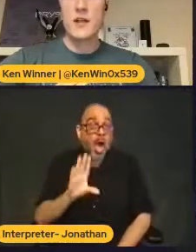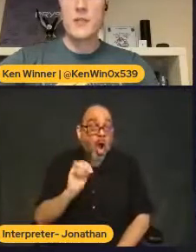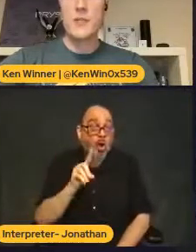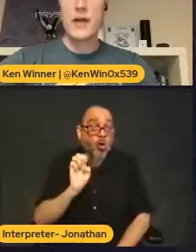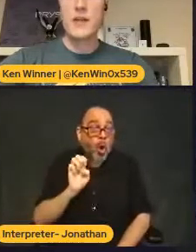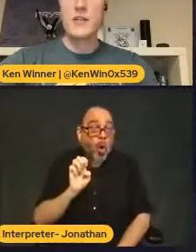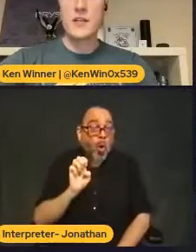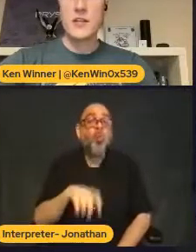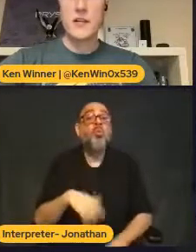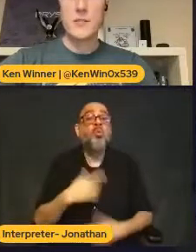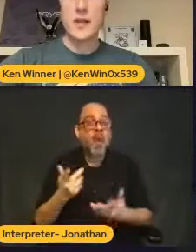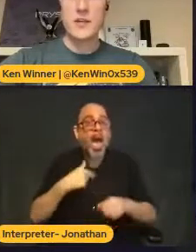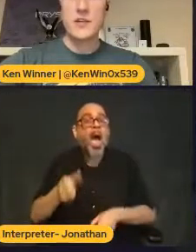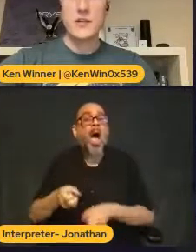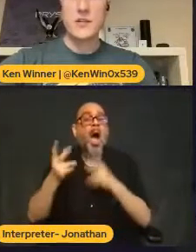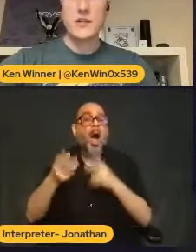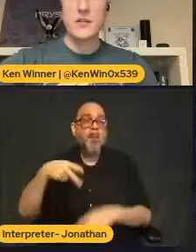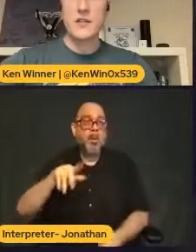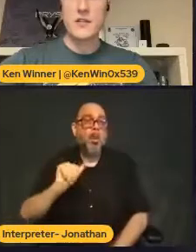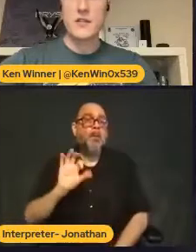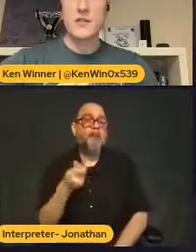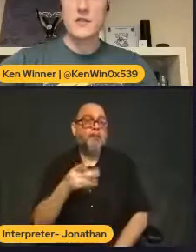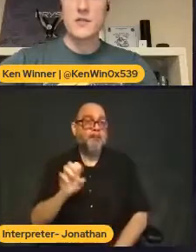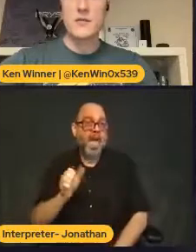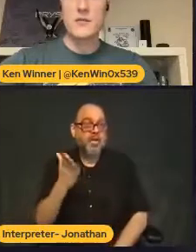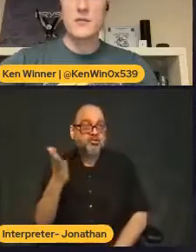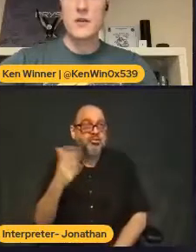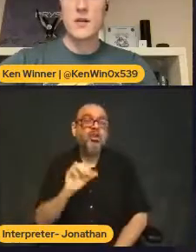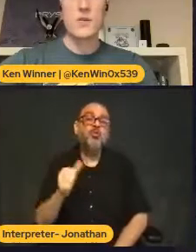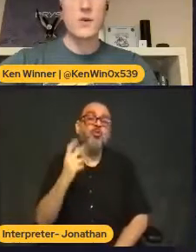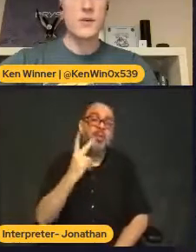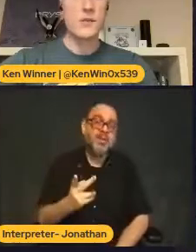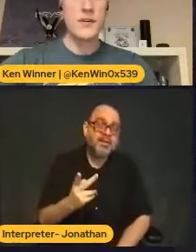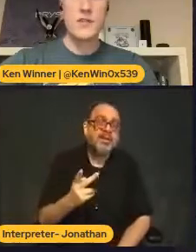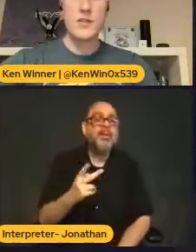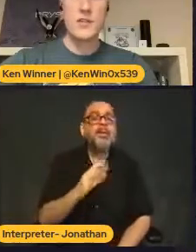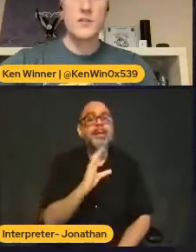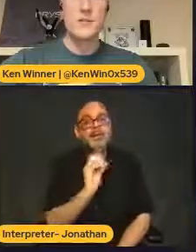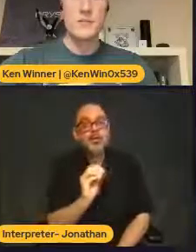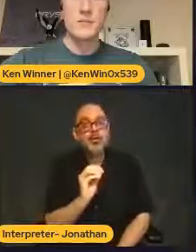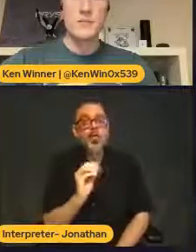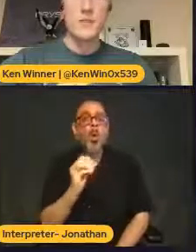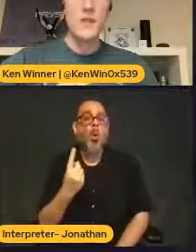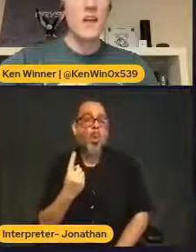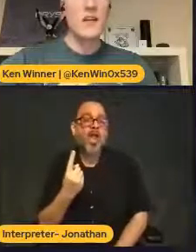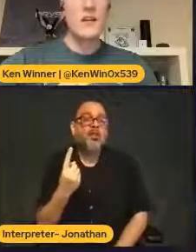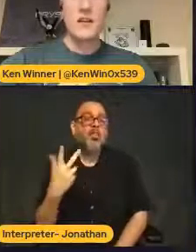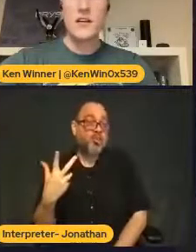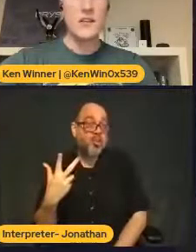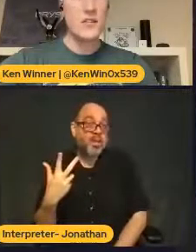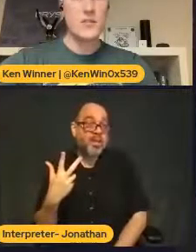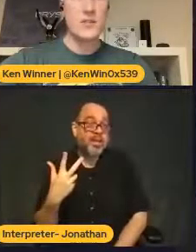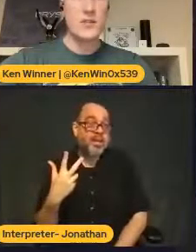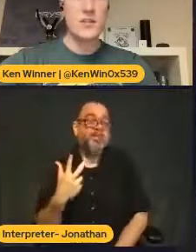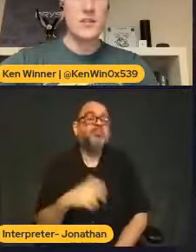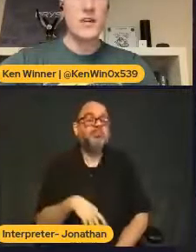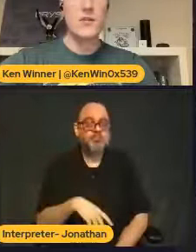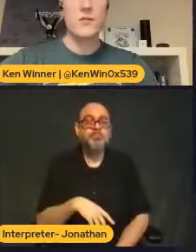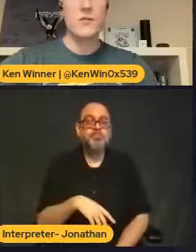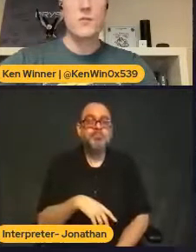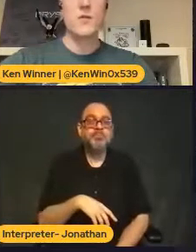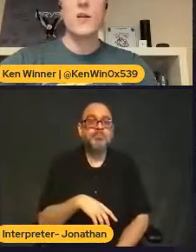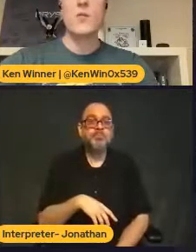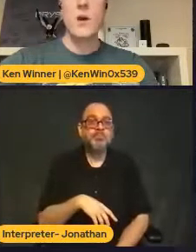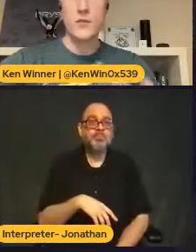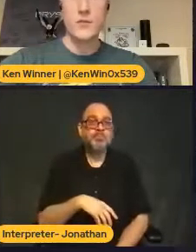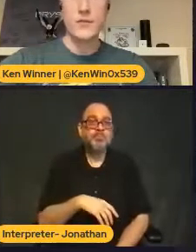a package here to GitHub packages, so you can see 0.13 version, and here you got some instructions how